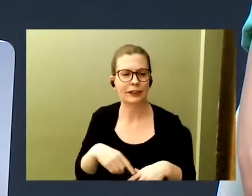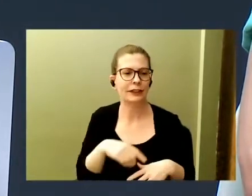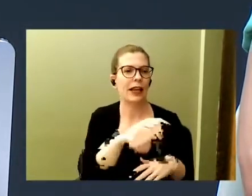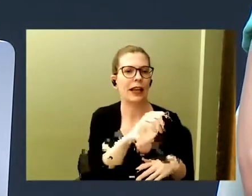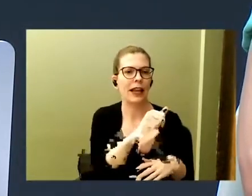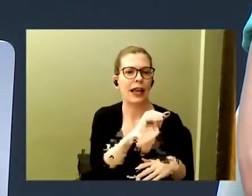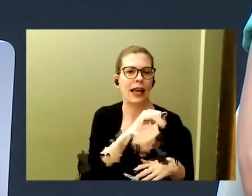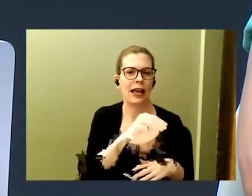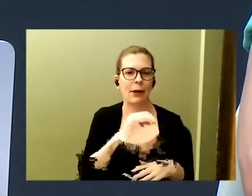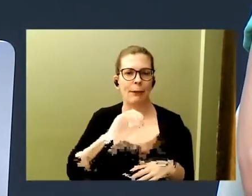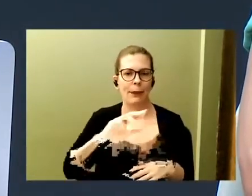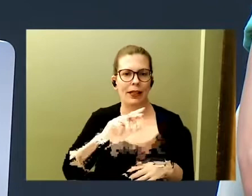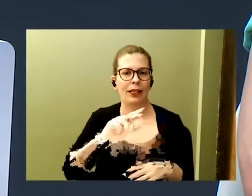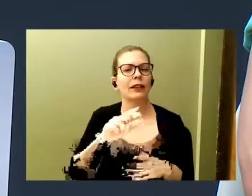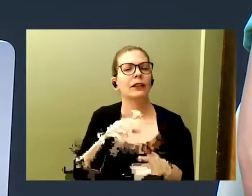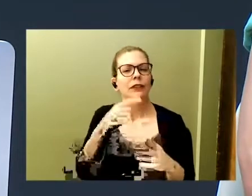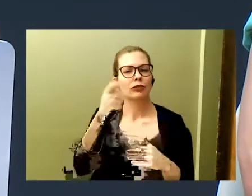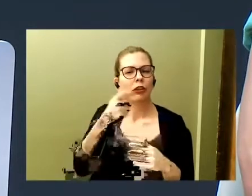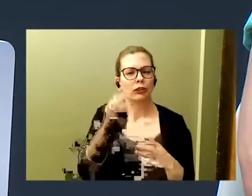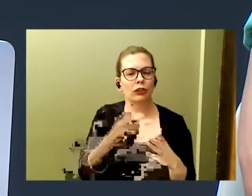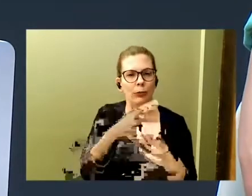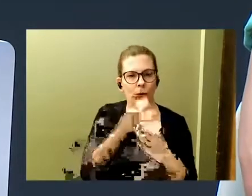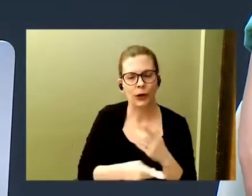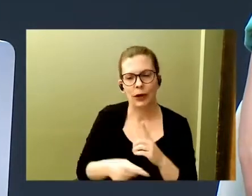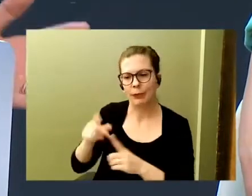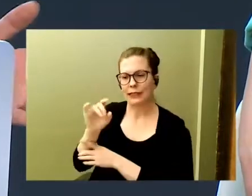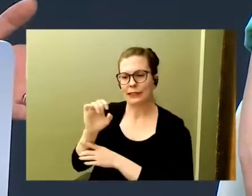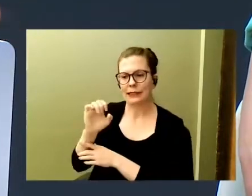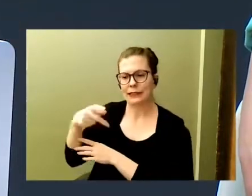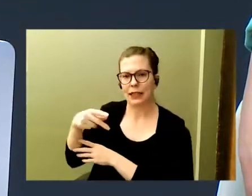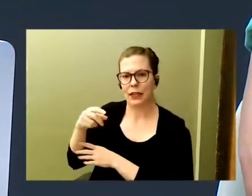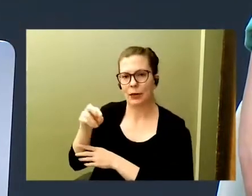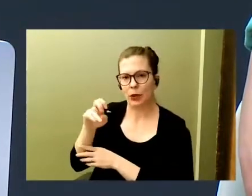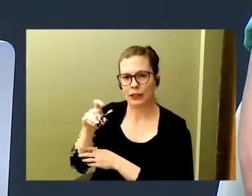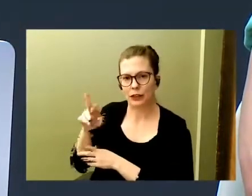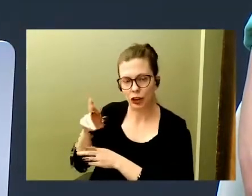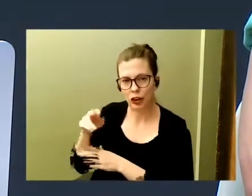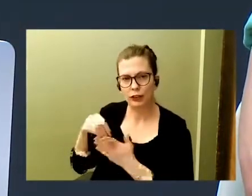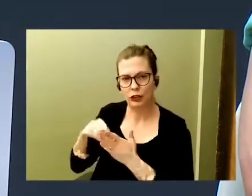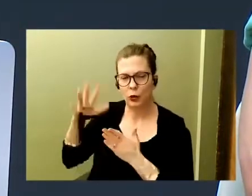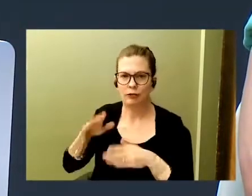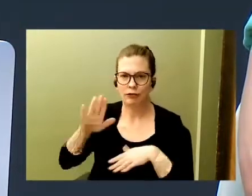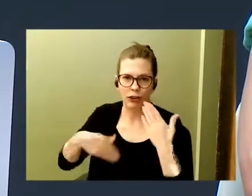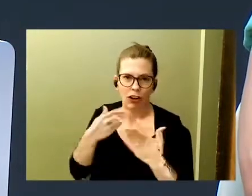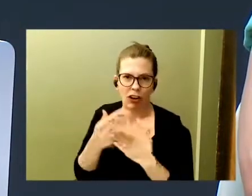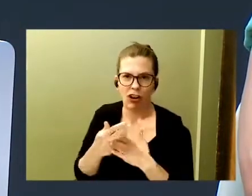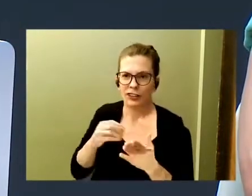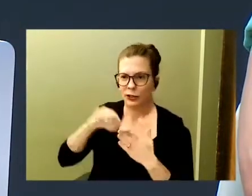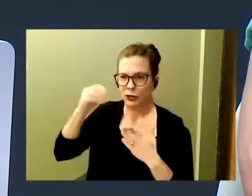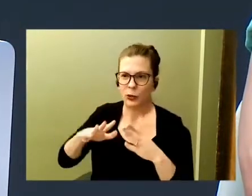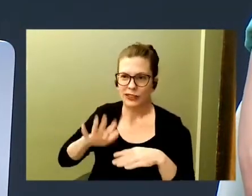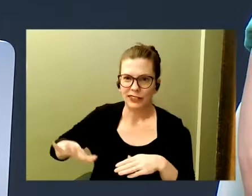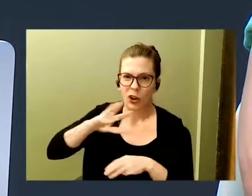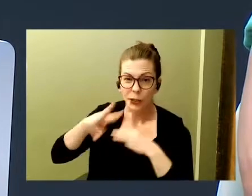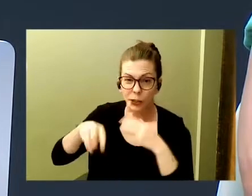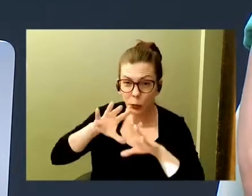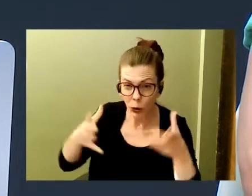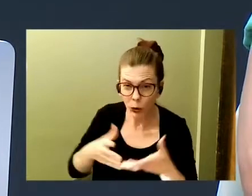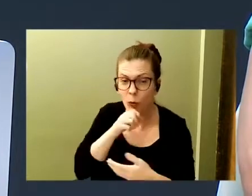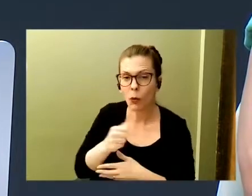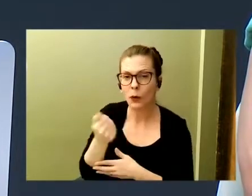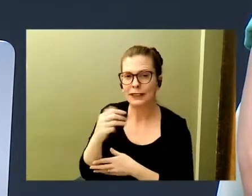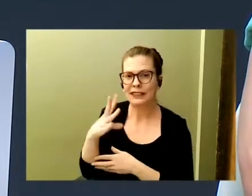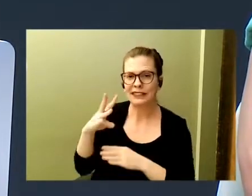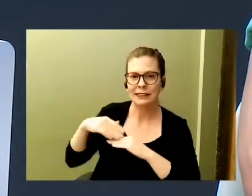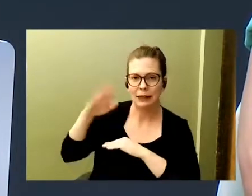So AWS DeepRacer student for every student around the world, 16 years old or older, in order to make machine learning more